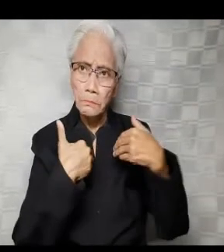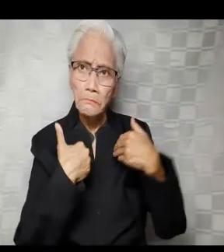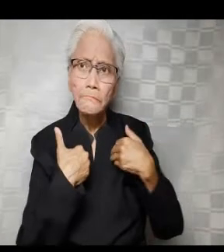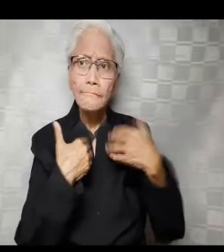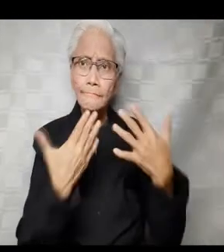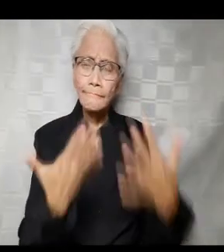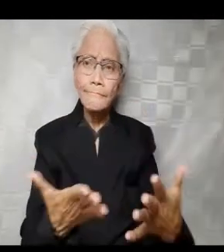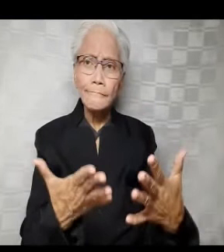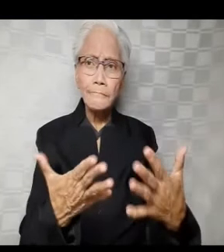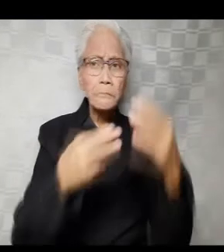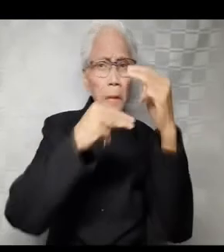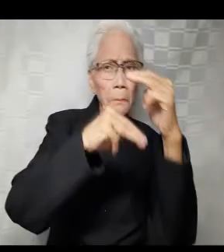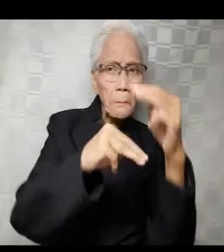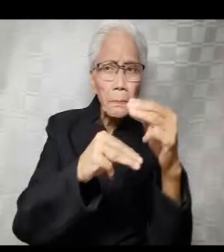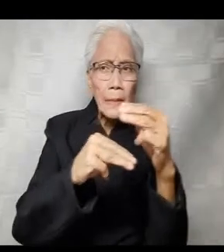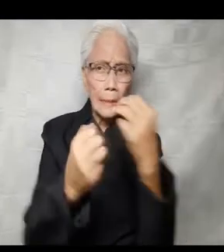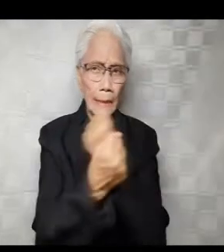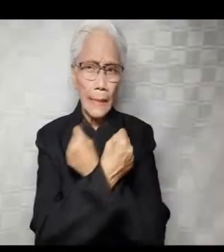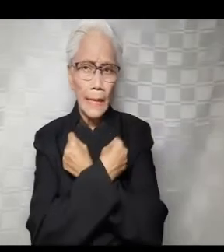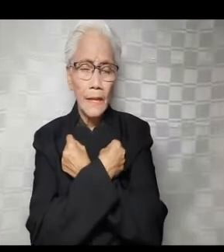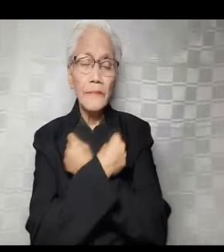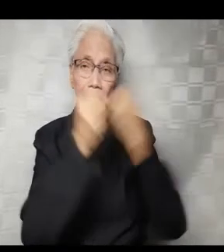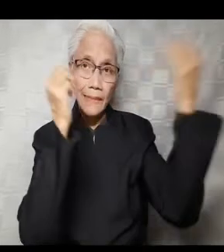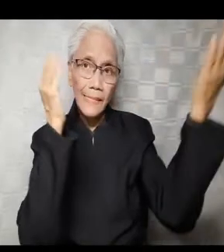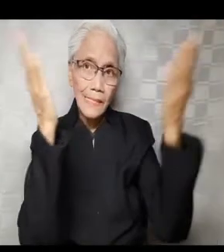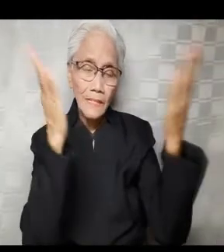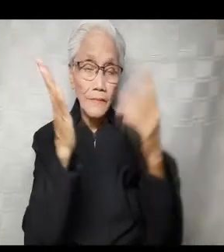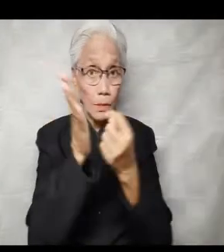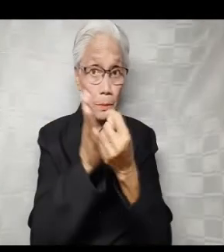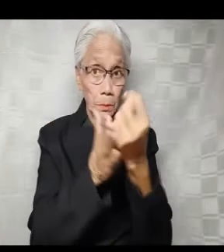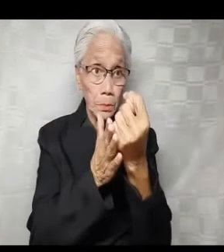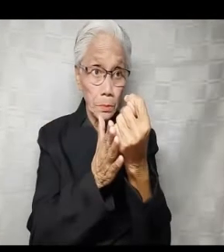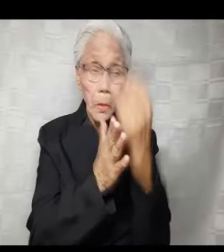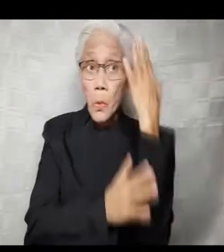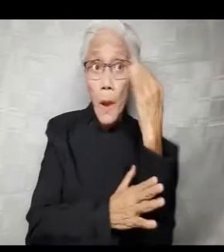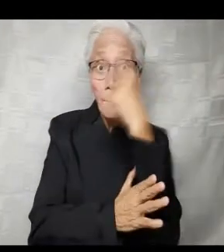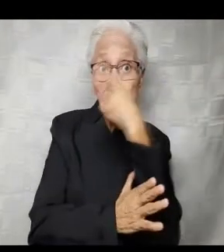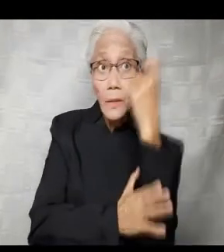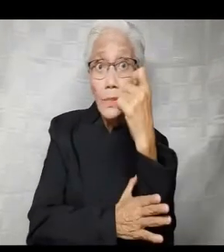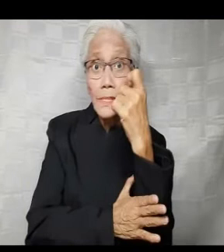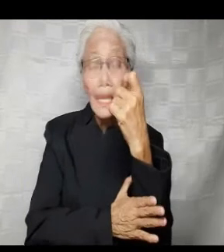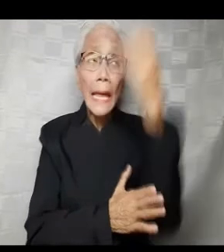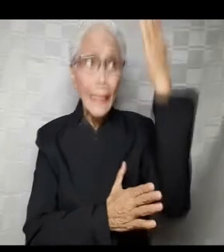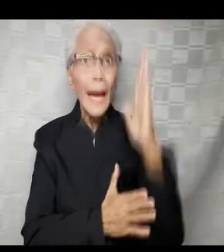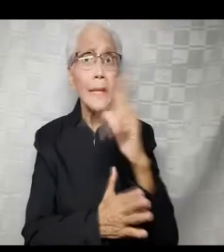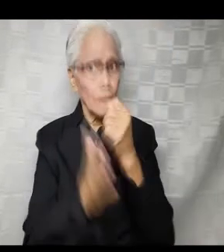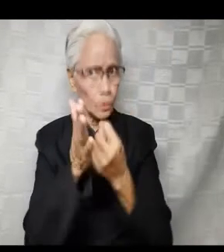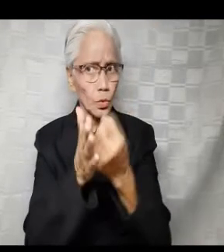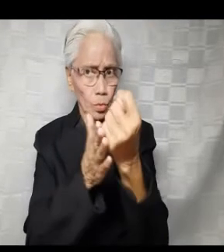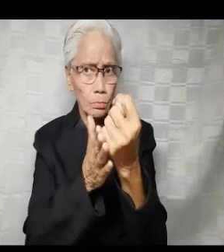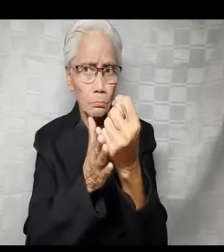have to live and breathe only in the service of the truth, because